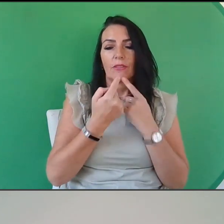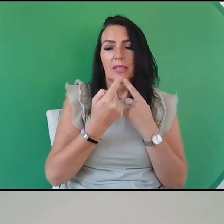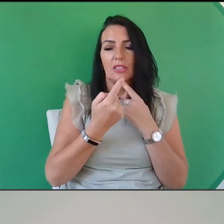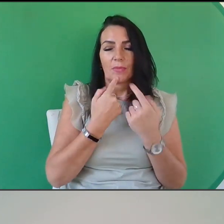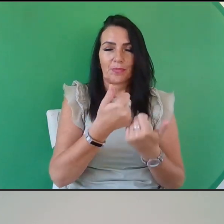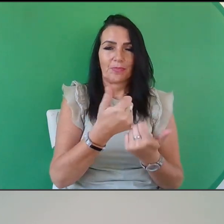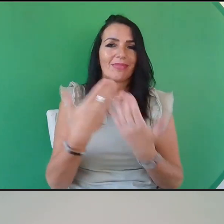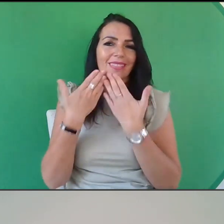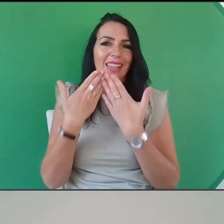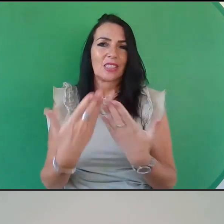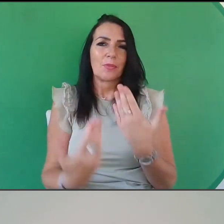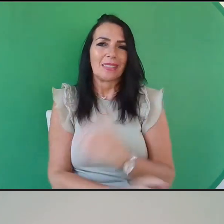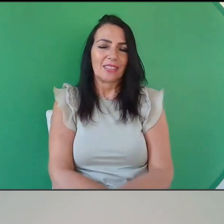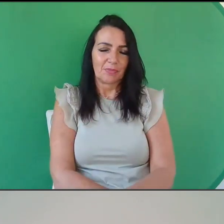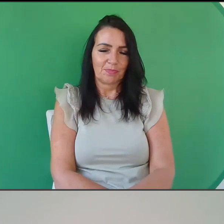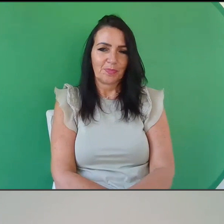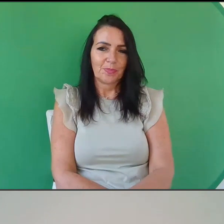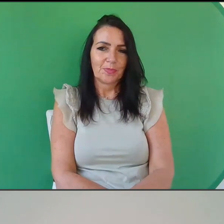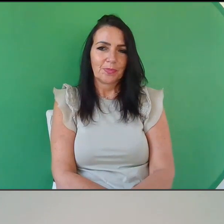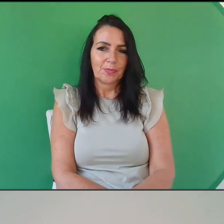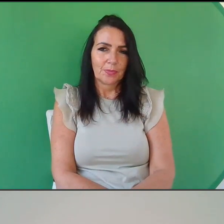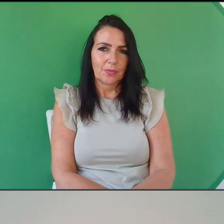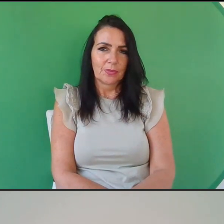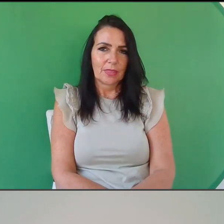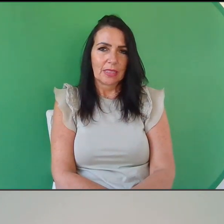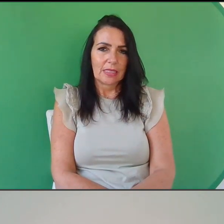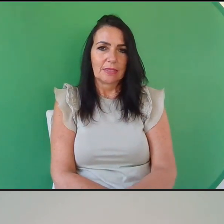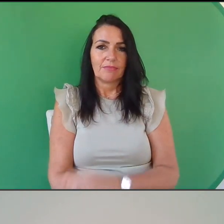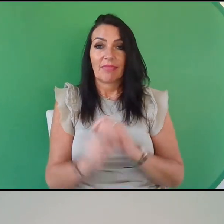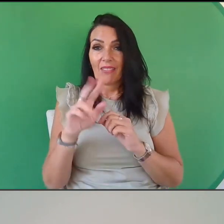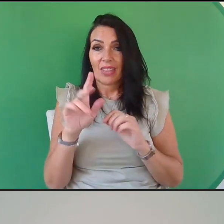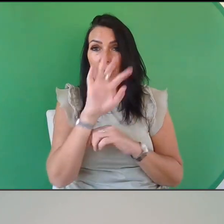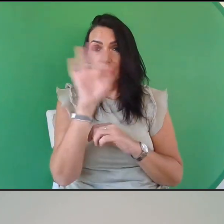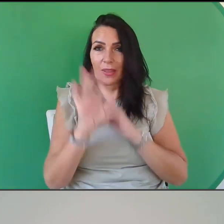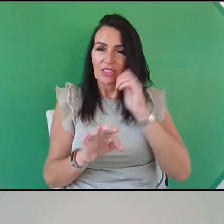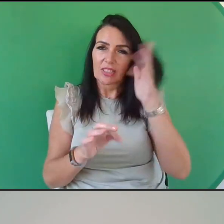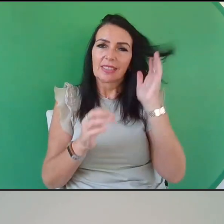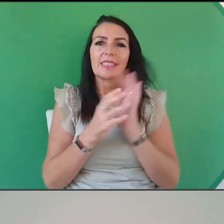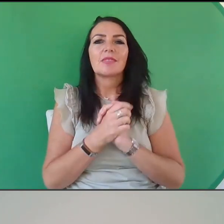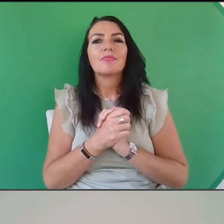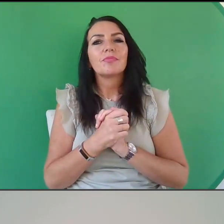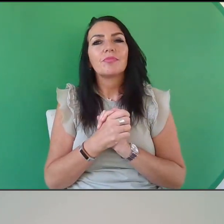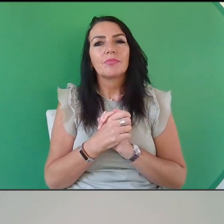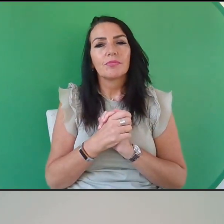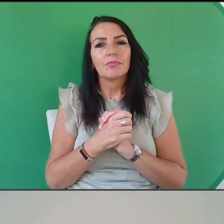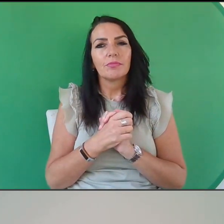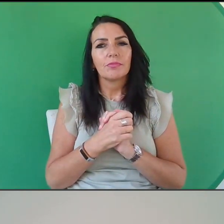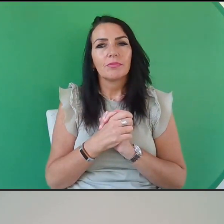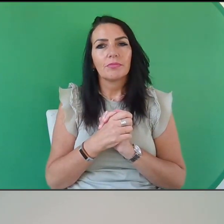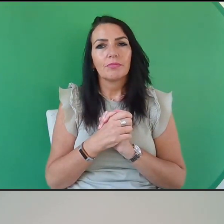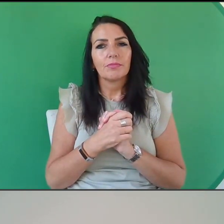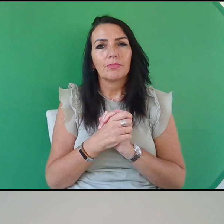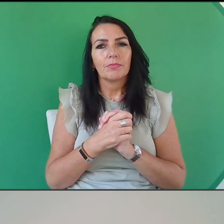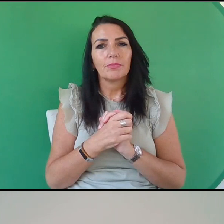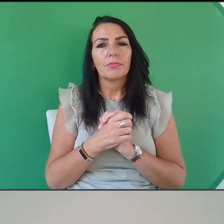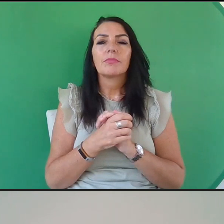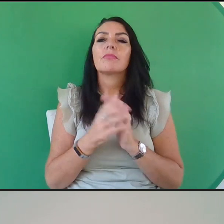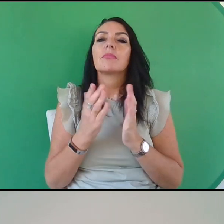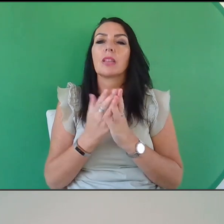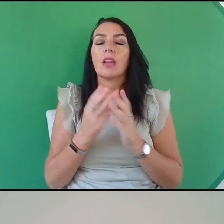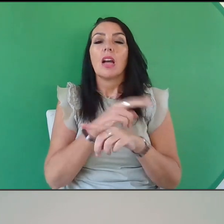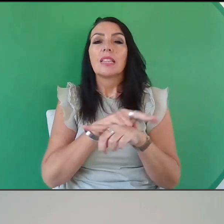Brilliant, thank you so much, Laura. So I've got a couple of chat questions. So the first one is, for improved staff engagement and